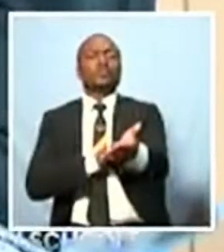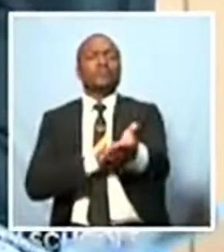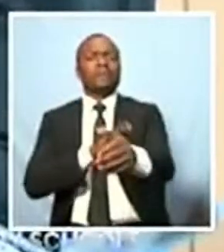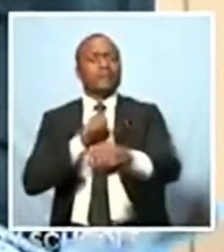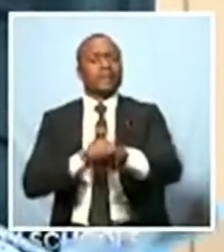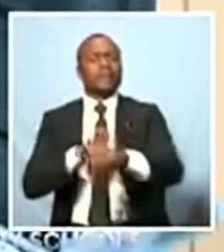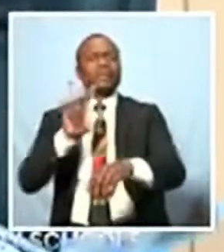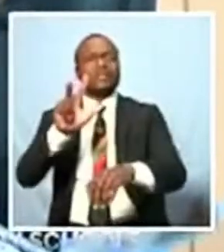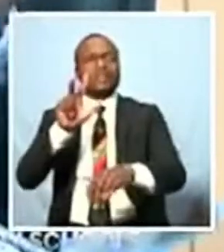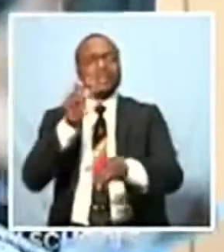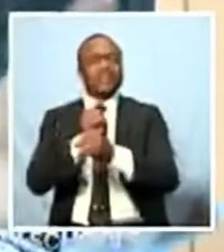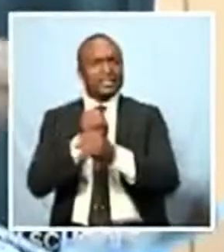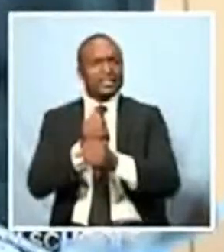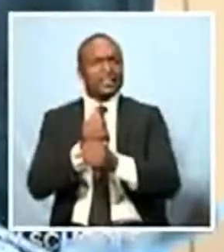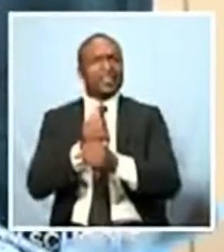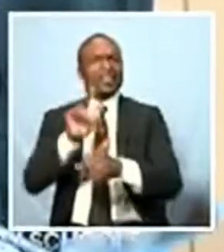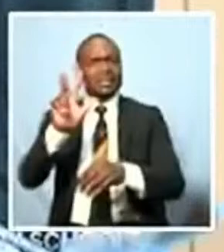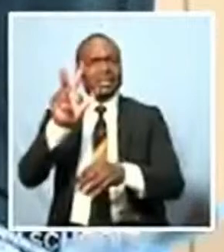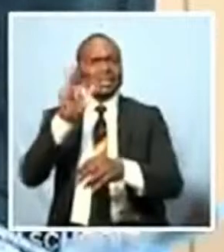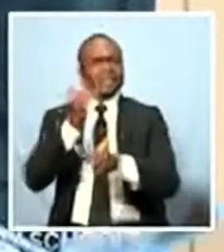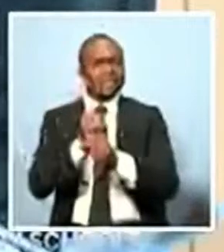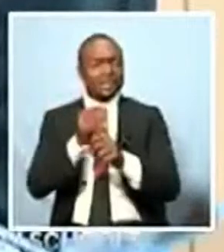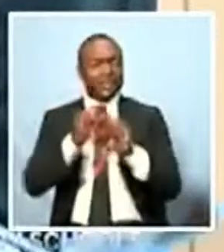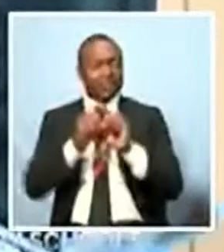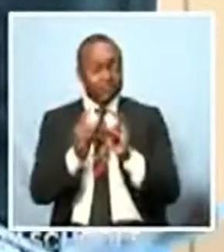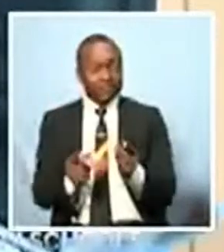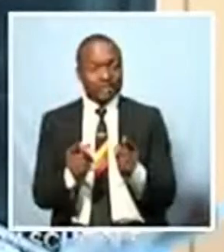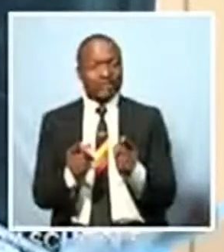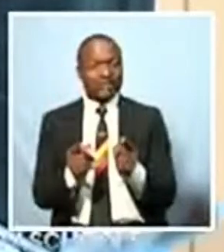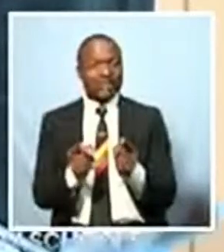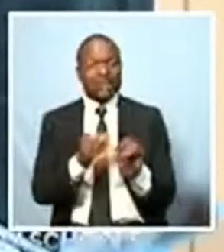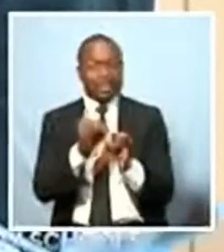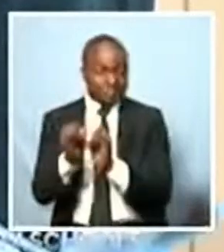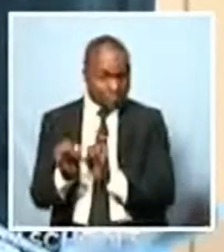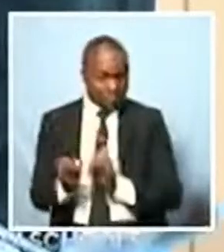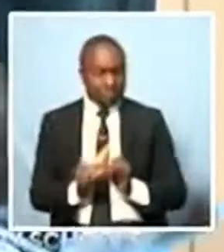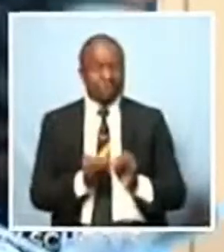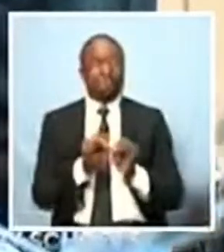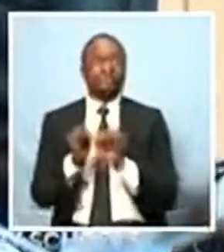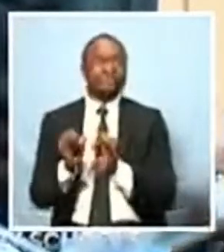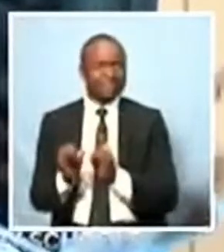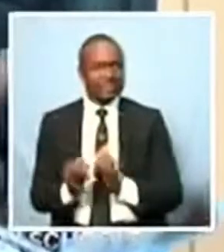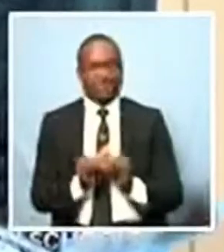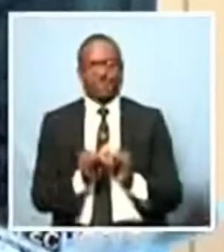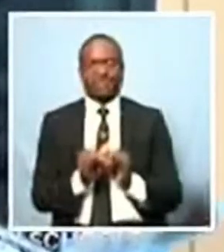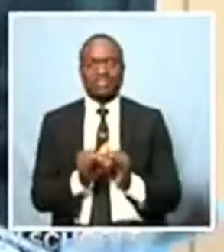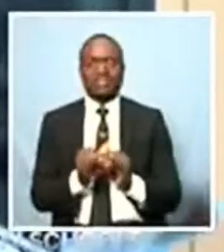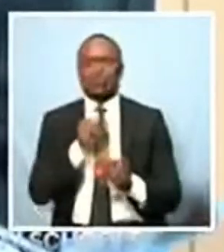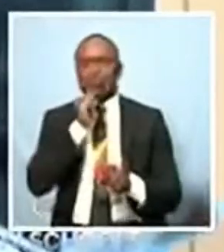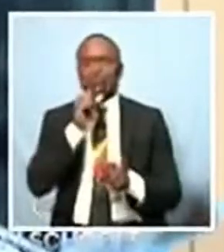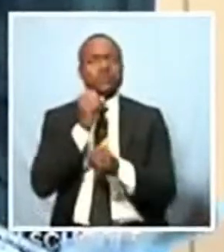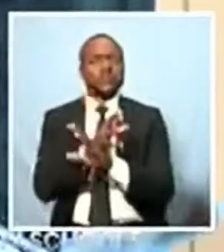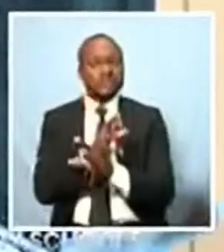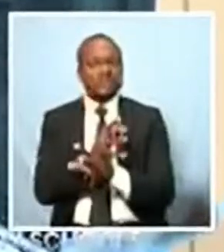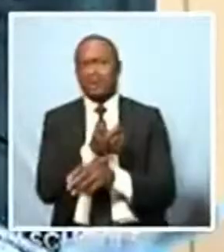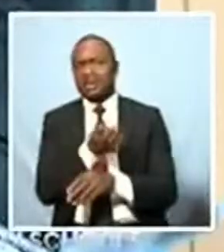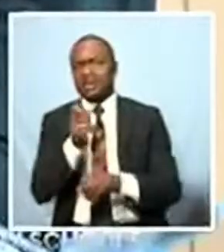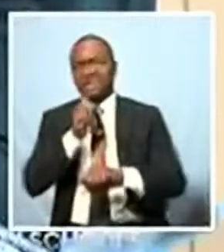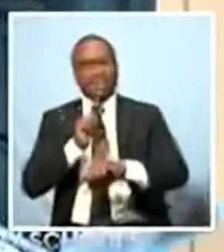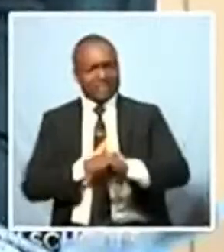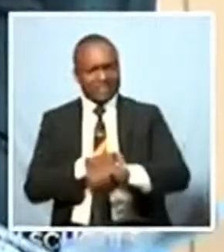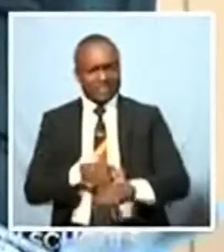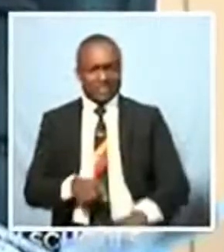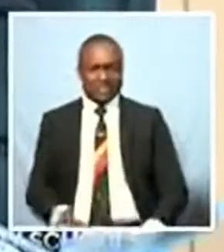years. Every time it started at 3 years, but when it comes to now implementation, we are always not ready. The other time when